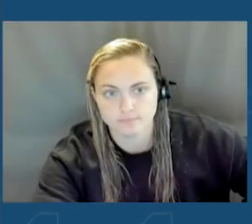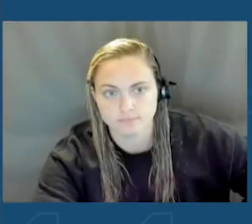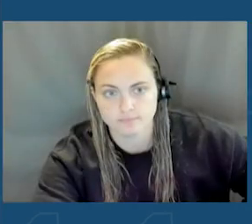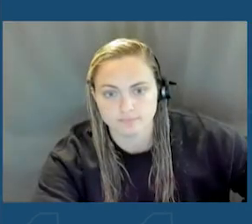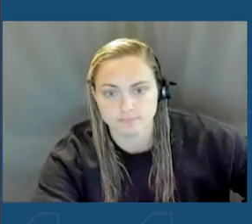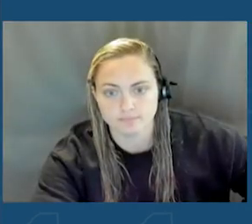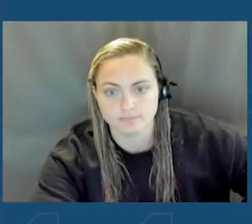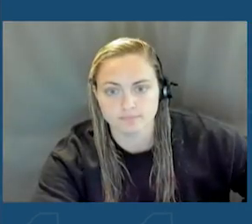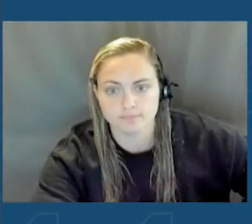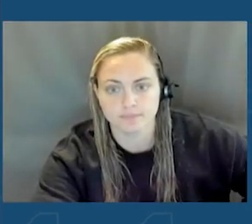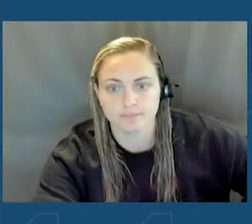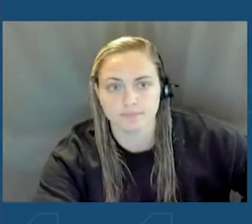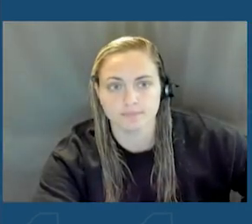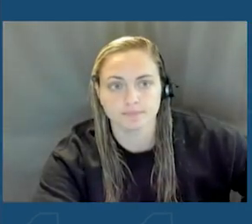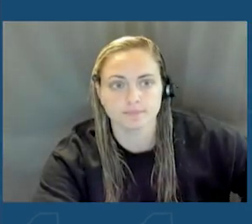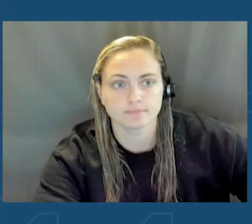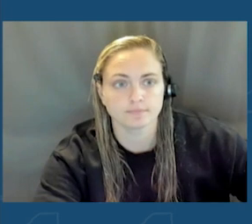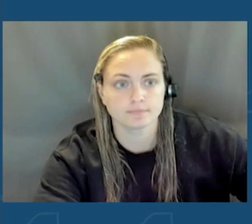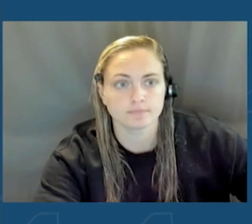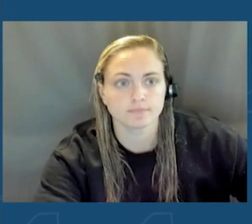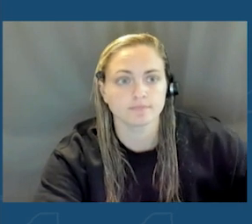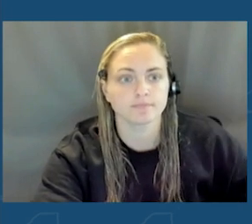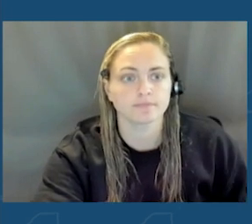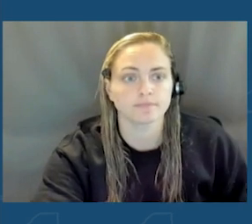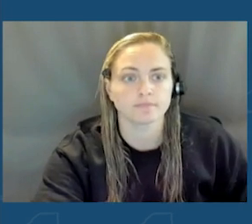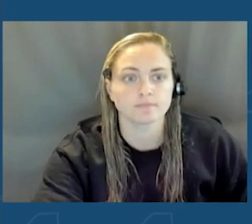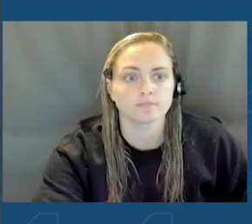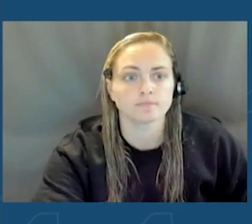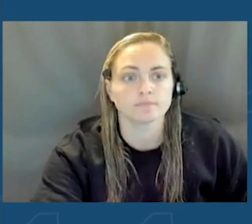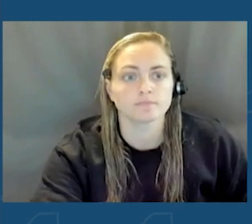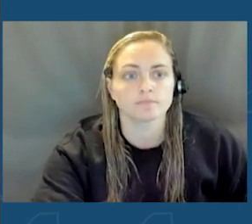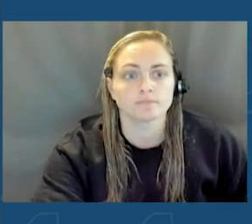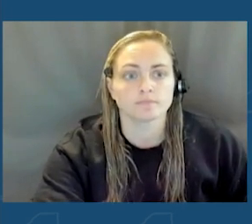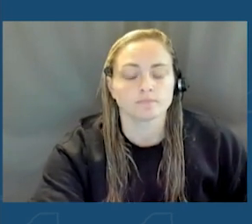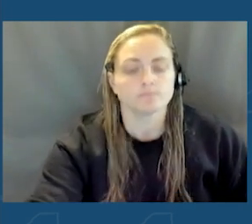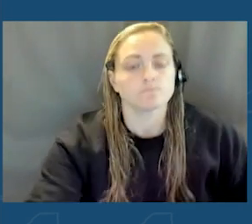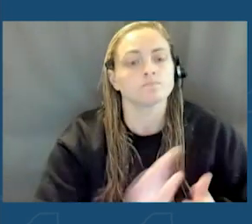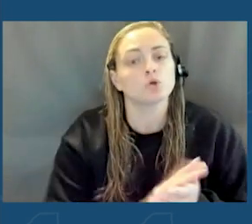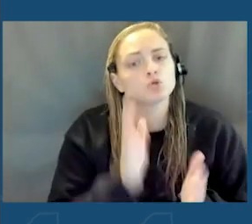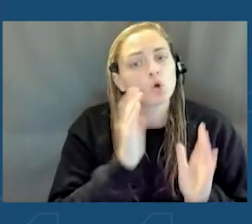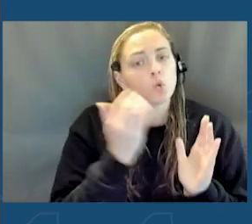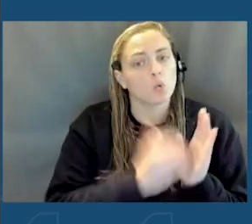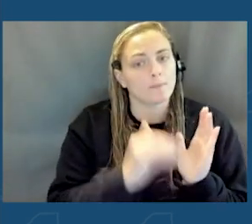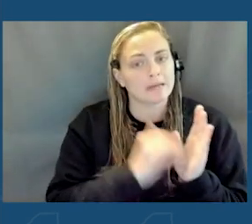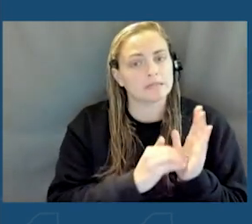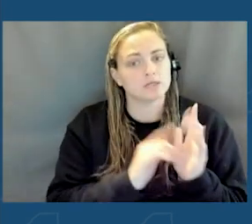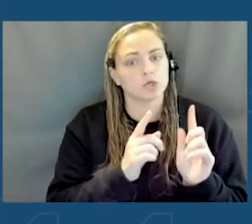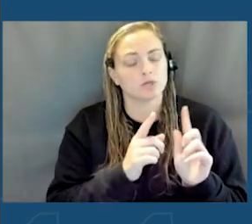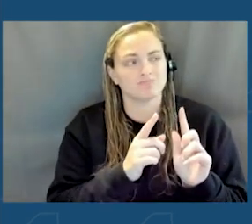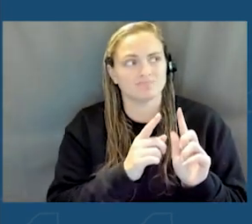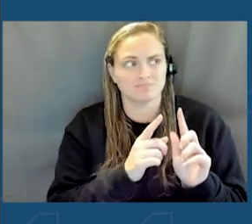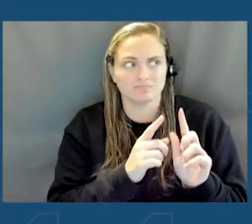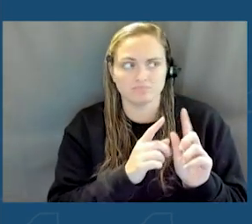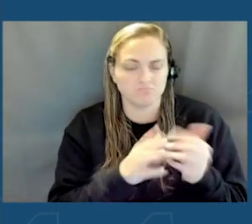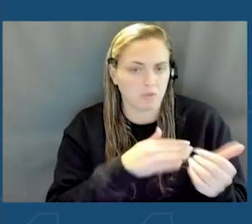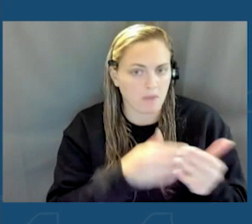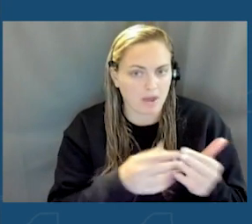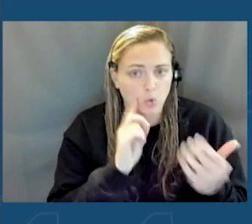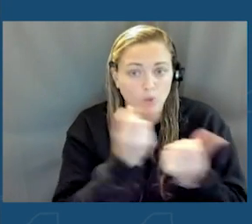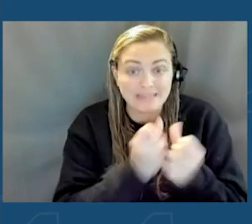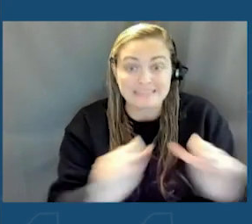You know, it still bears repeating, I think, that when safe abortion is stripped away, it doesn't